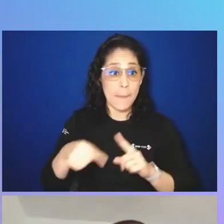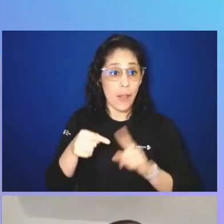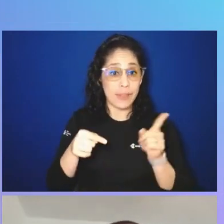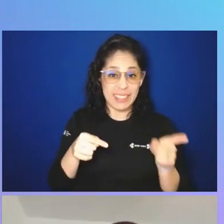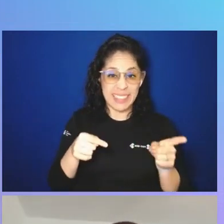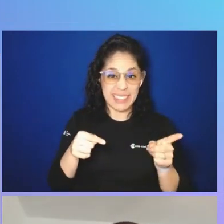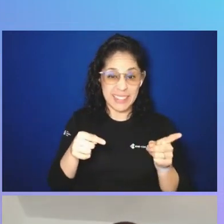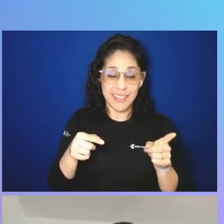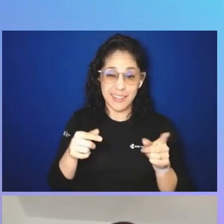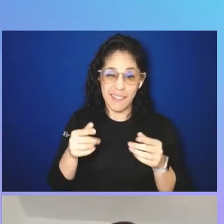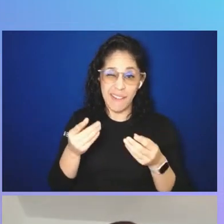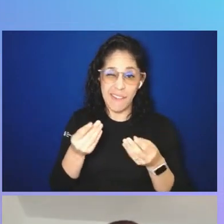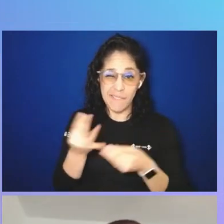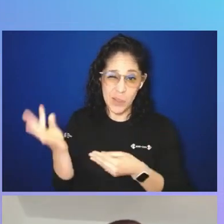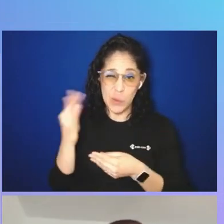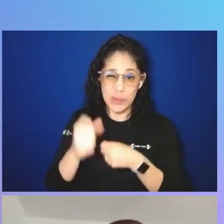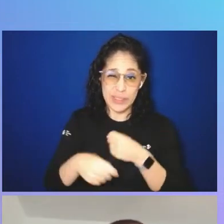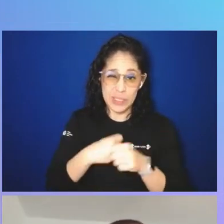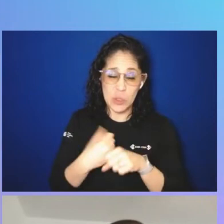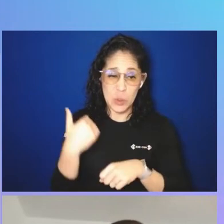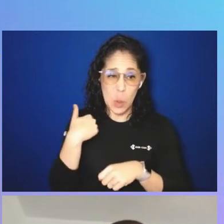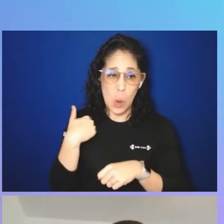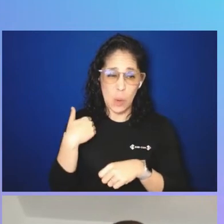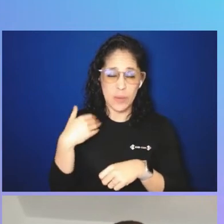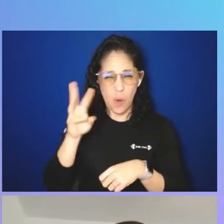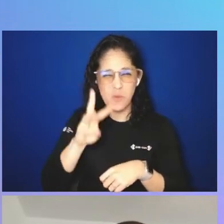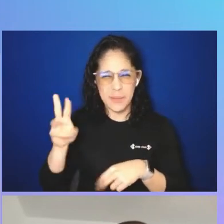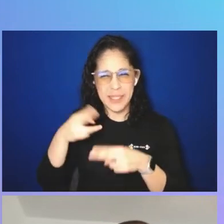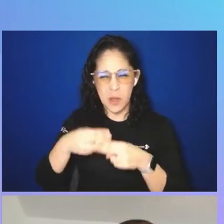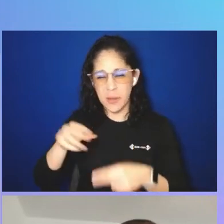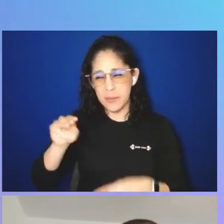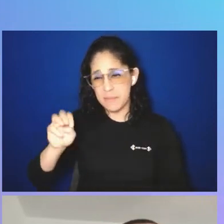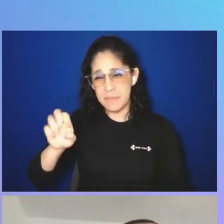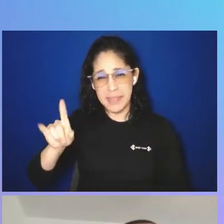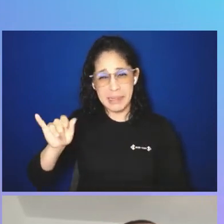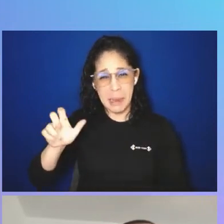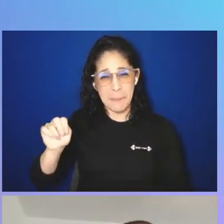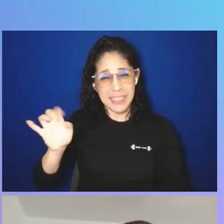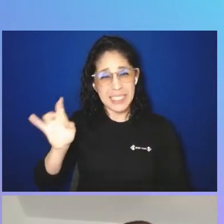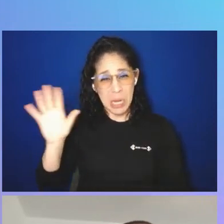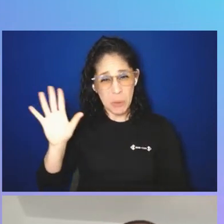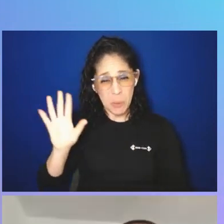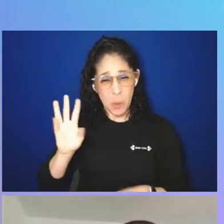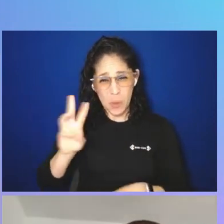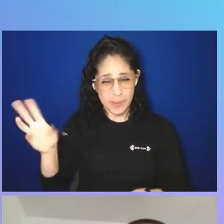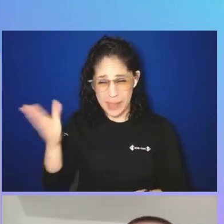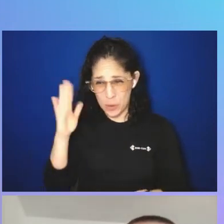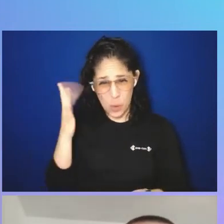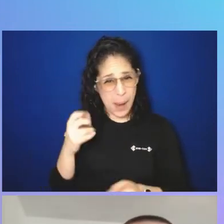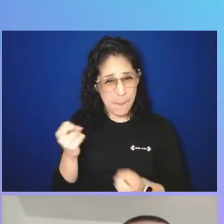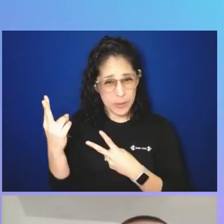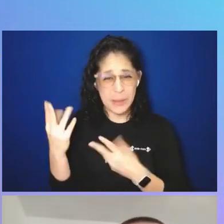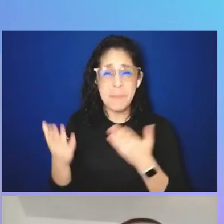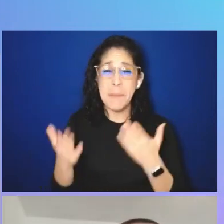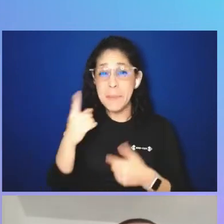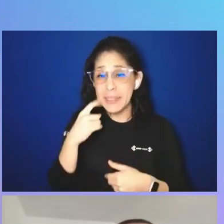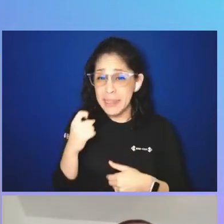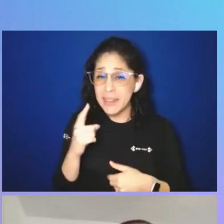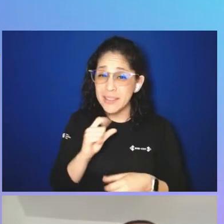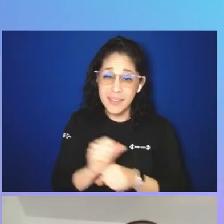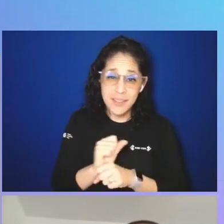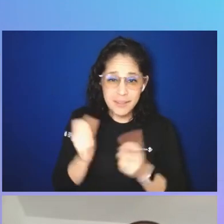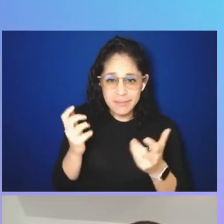on Medium, which is a terrible website, and don't know why I put it there. Probably because it was kind of a throwaway